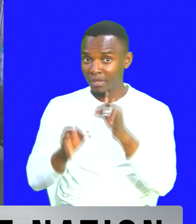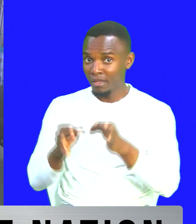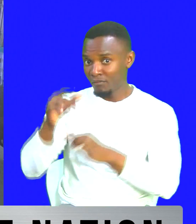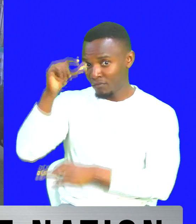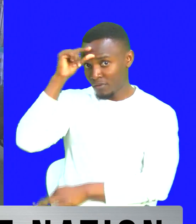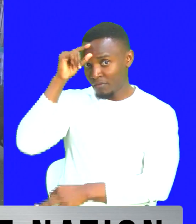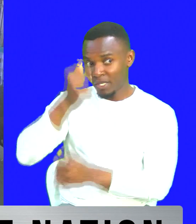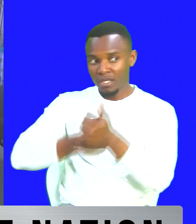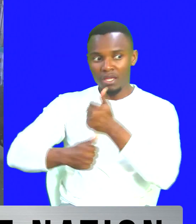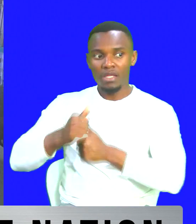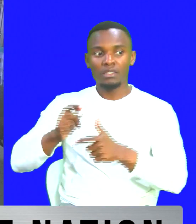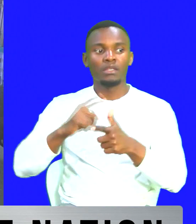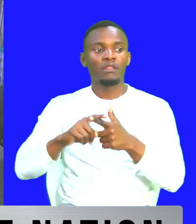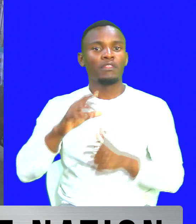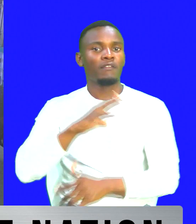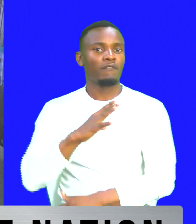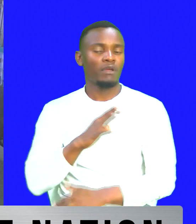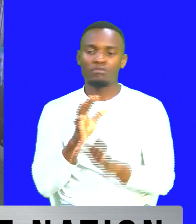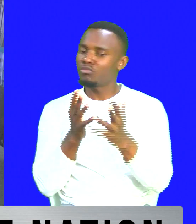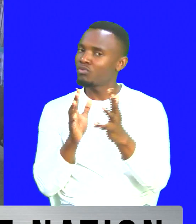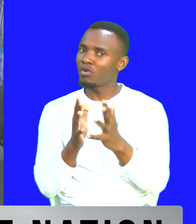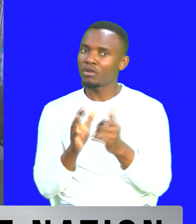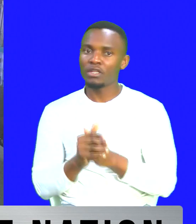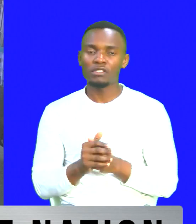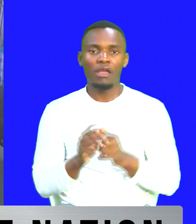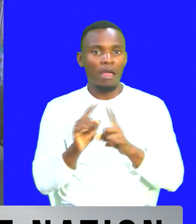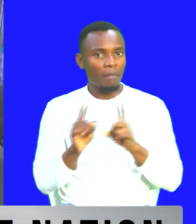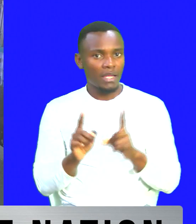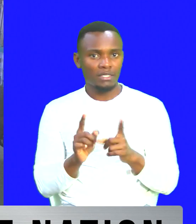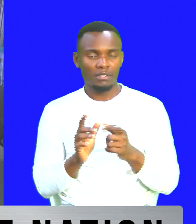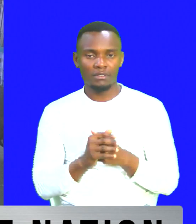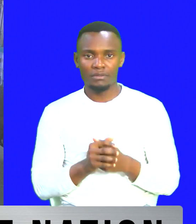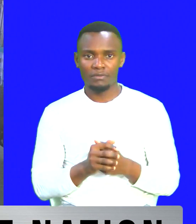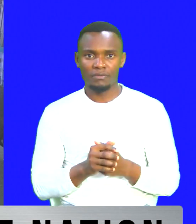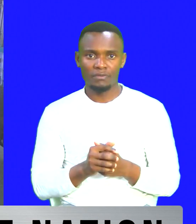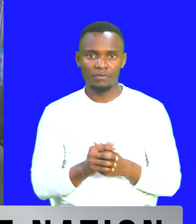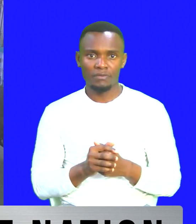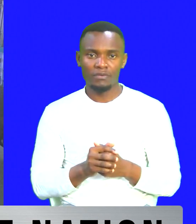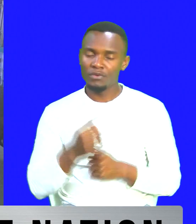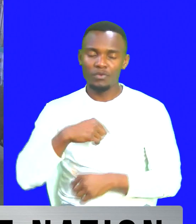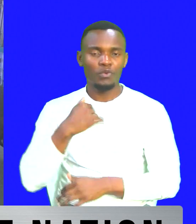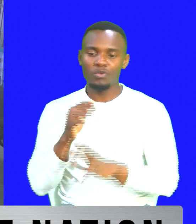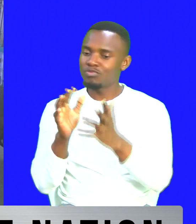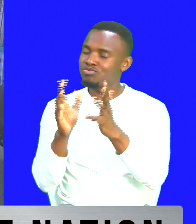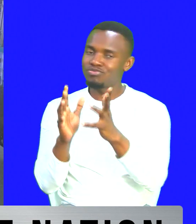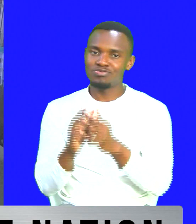good, accolades. But if great. Yes. At least yes. one accolades. Thank you.